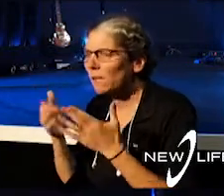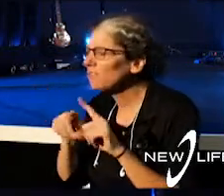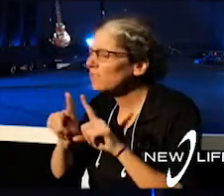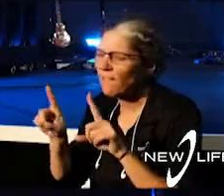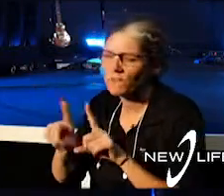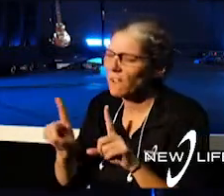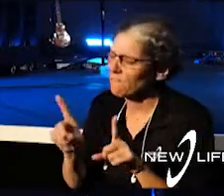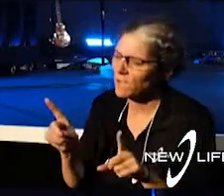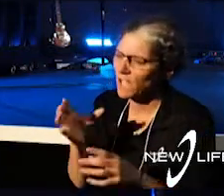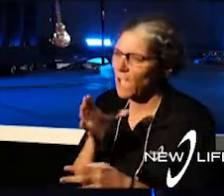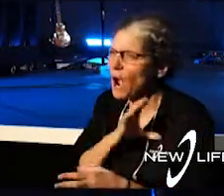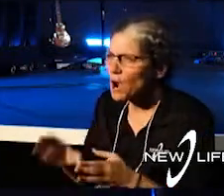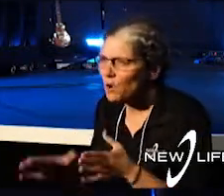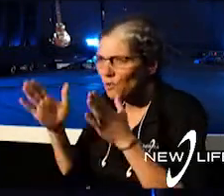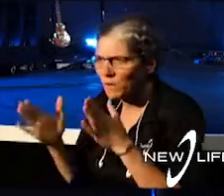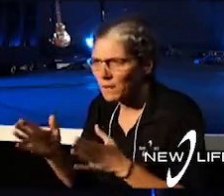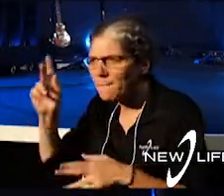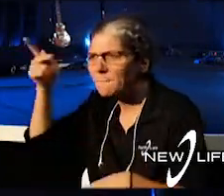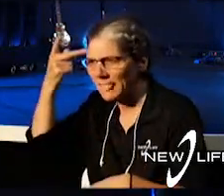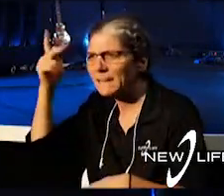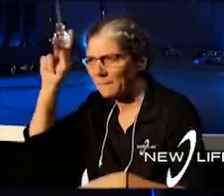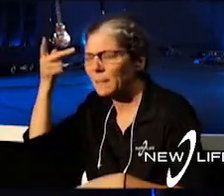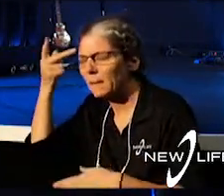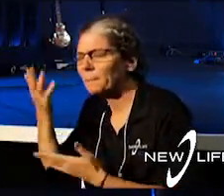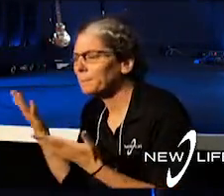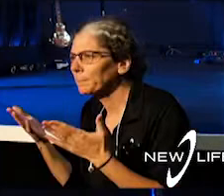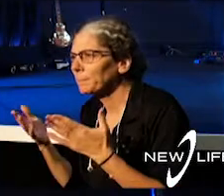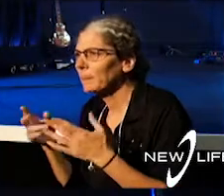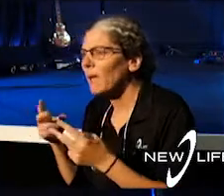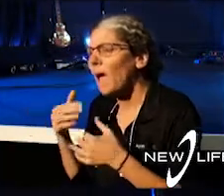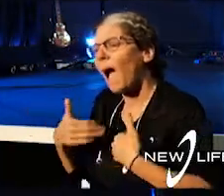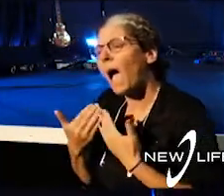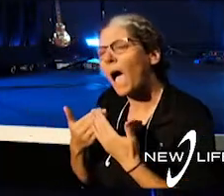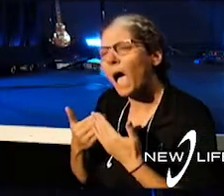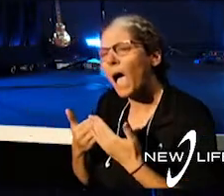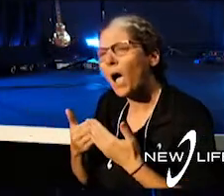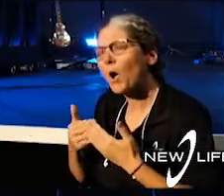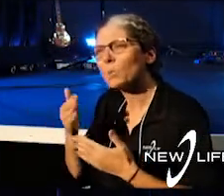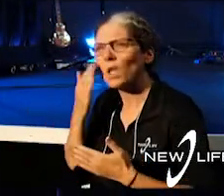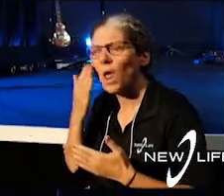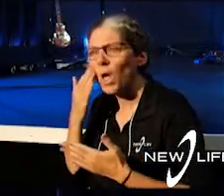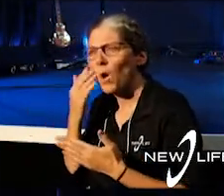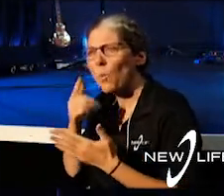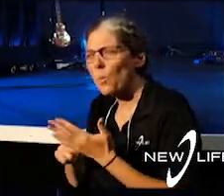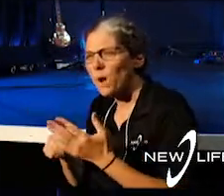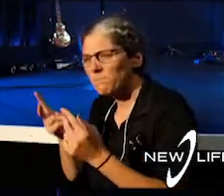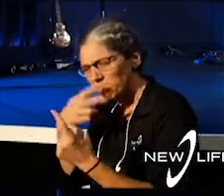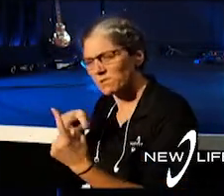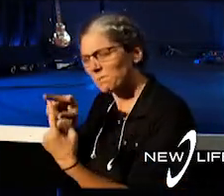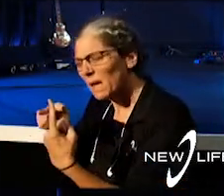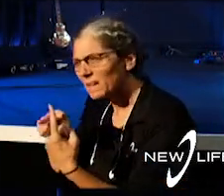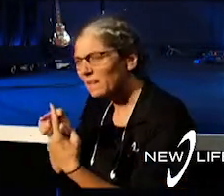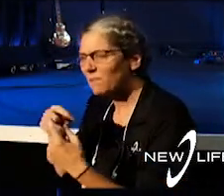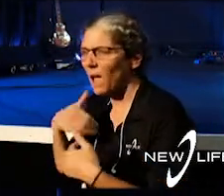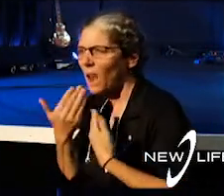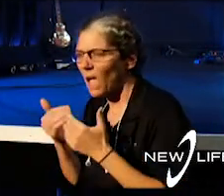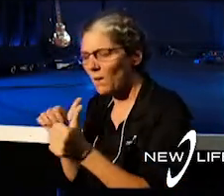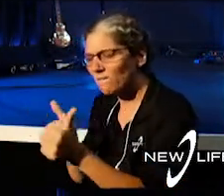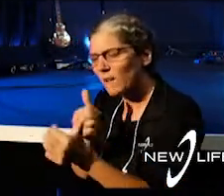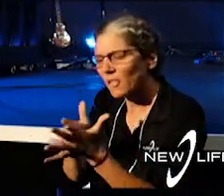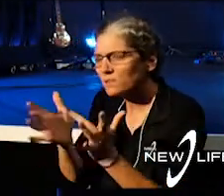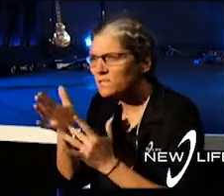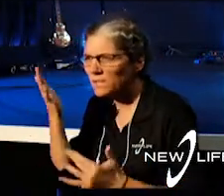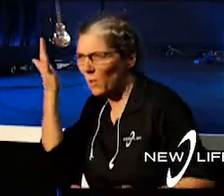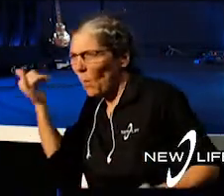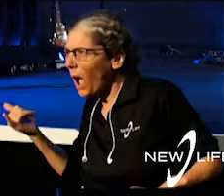Even Christians are fighting with each other of what following Jesus should look like or shouldn't look like. It's just like, why are we doing